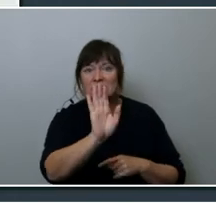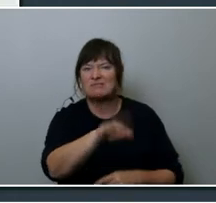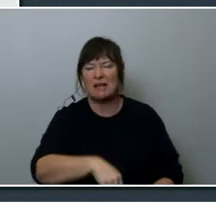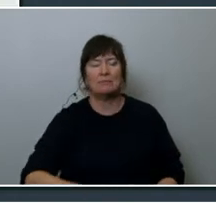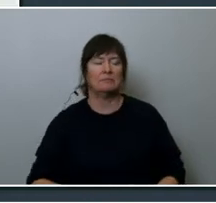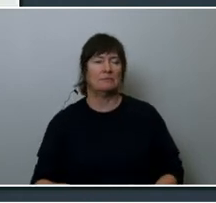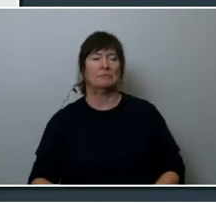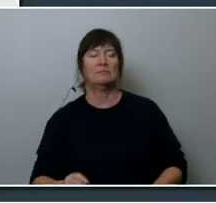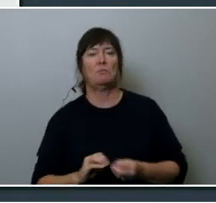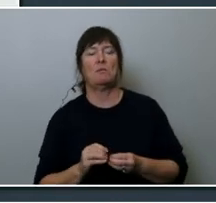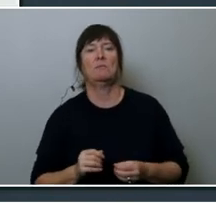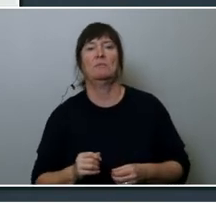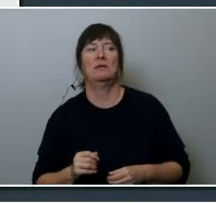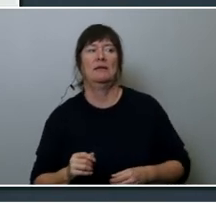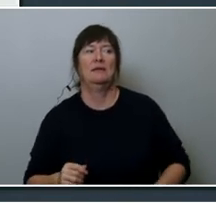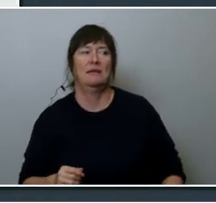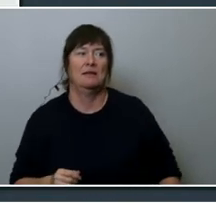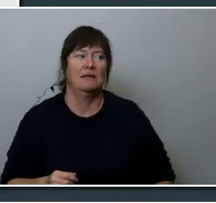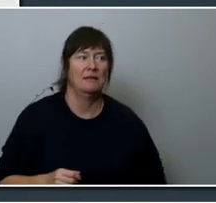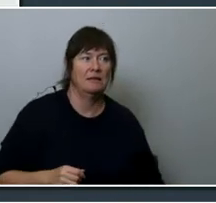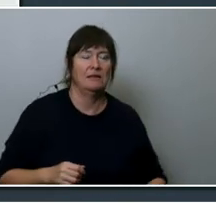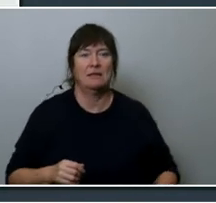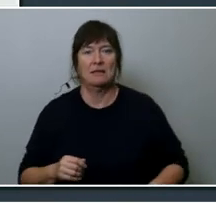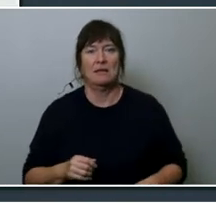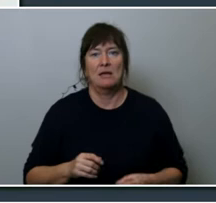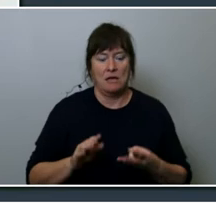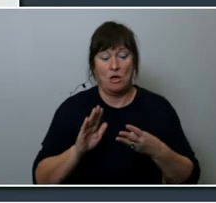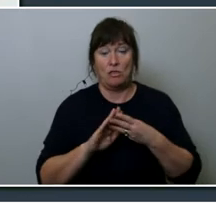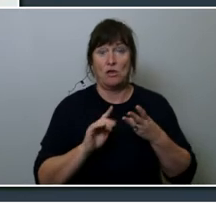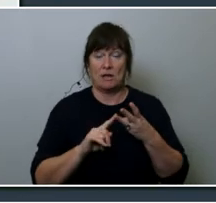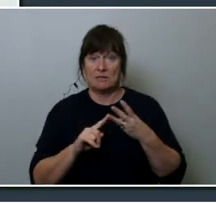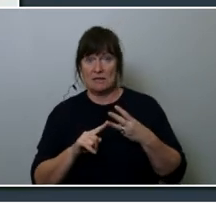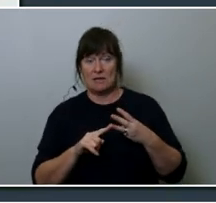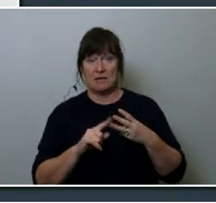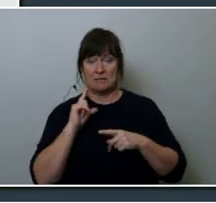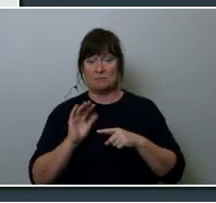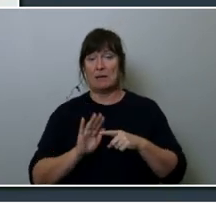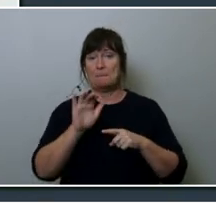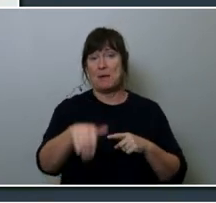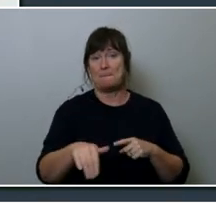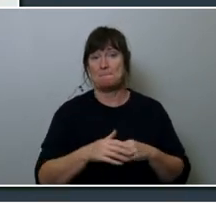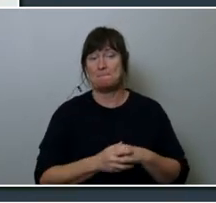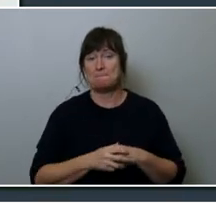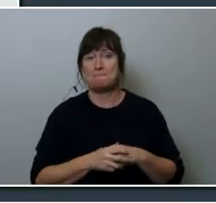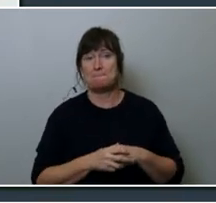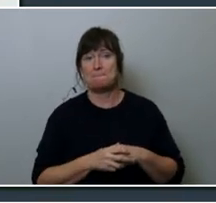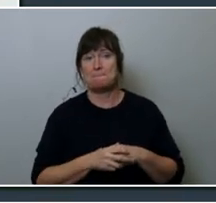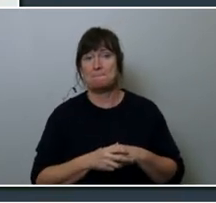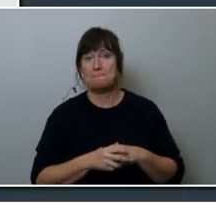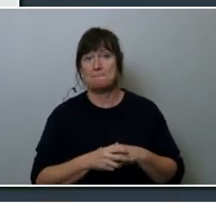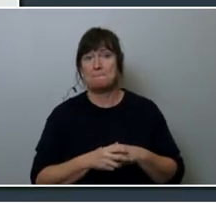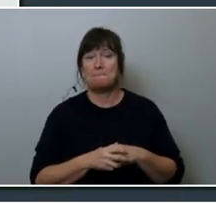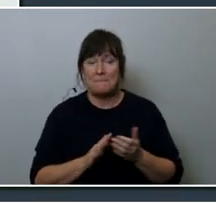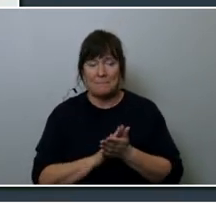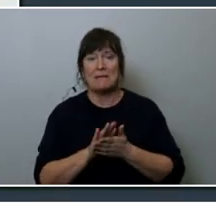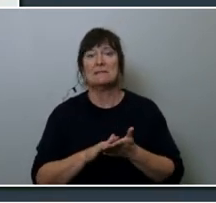that one. The third idea is speed bumps. Now, this isn't a great idea, but it would completely